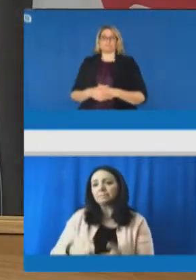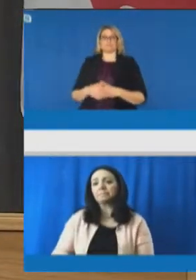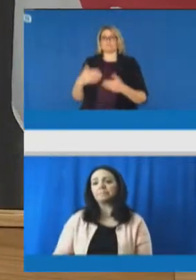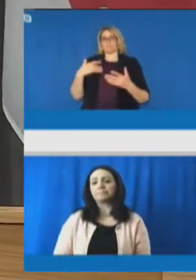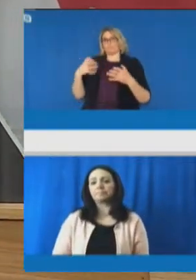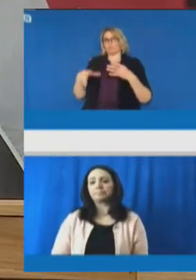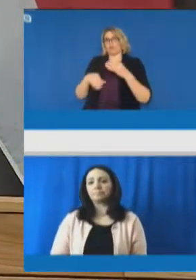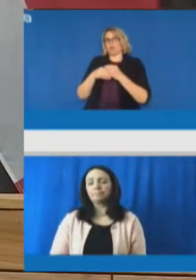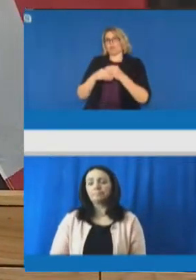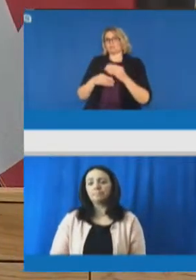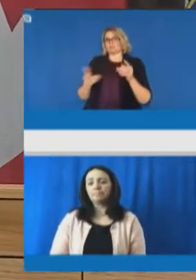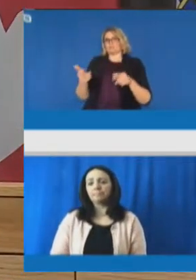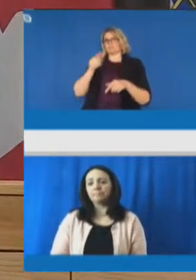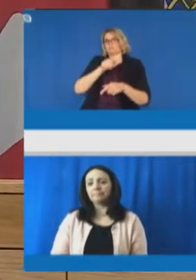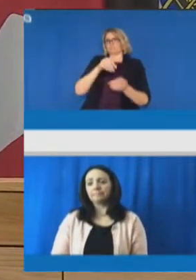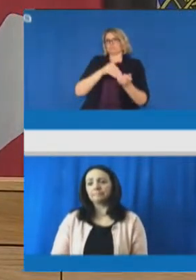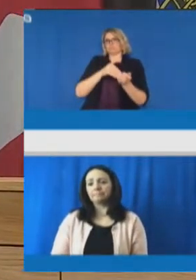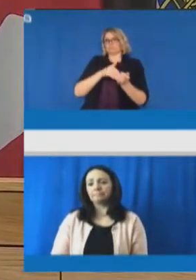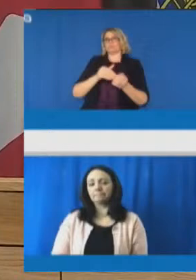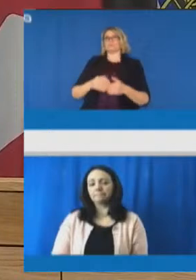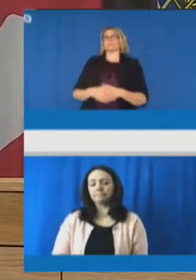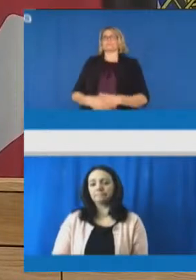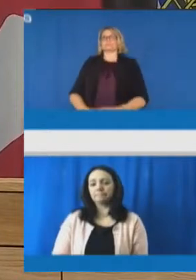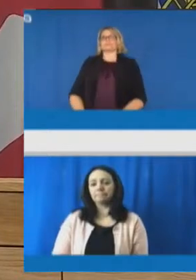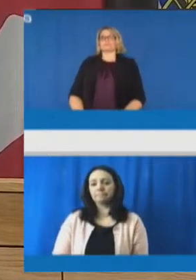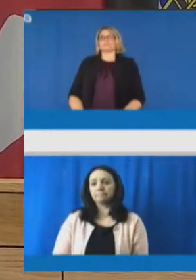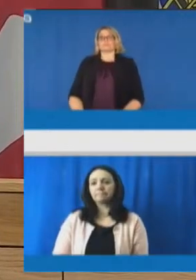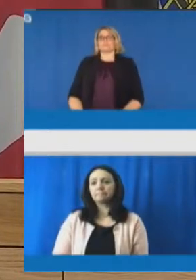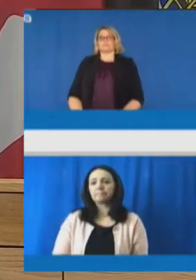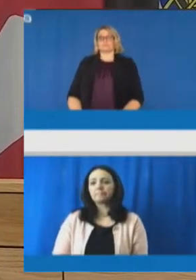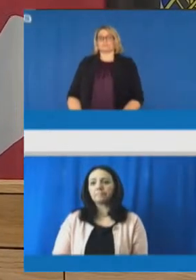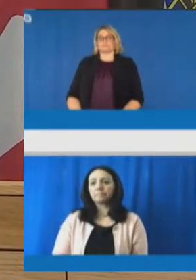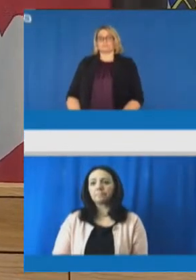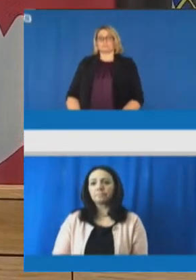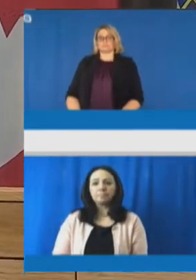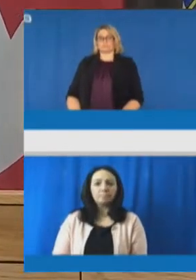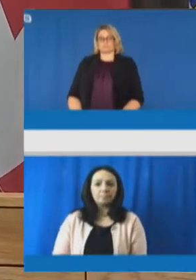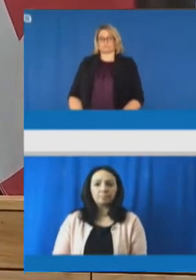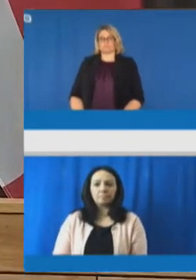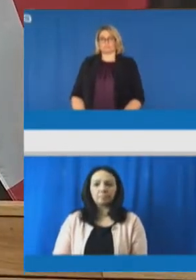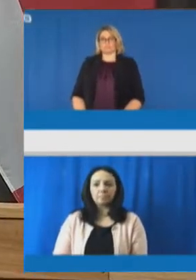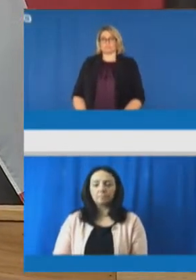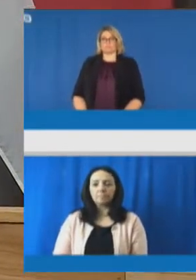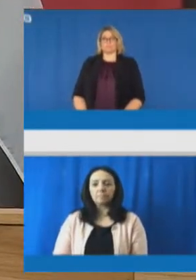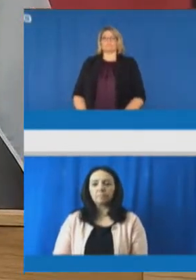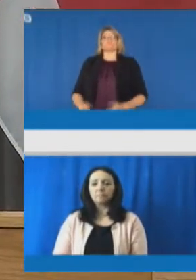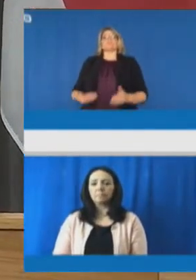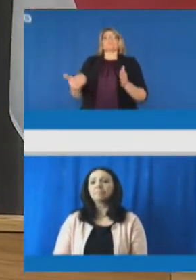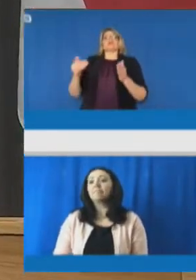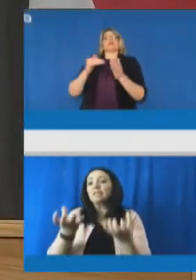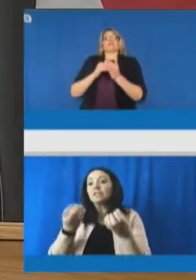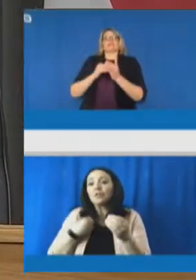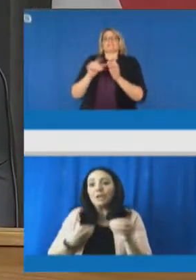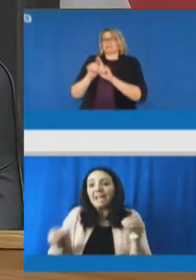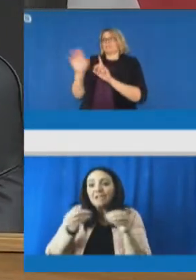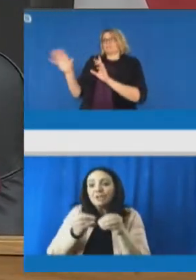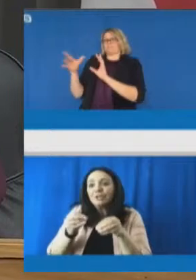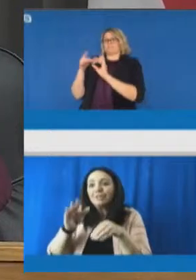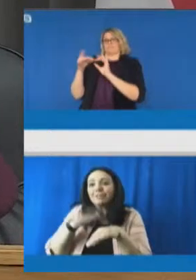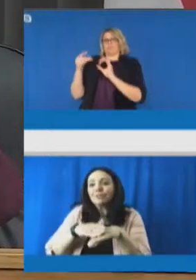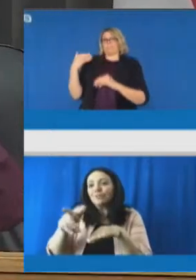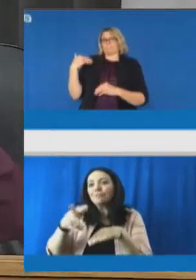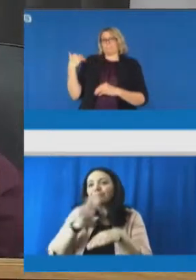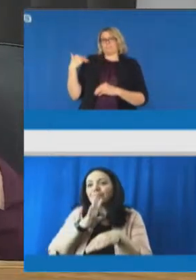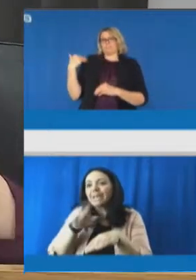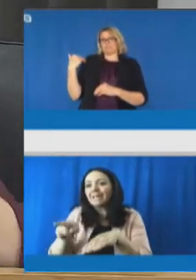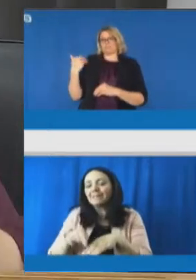Oh, good afternoon. For Dr. Russell, we heard from the Premier this week that he'll be speaking with his Atlantic counterparts about synchronizing